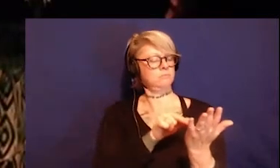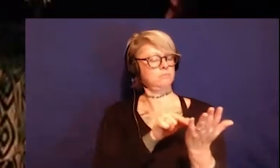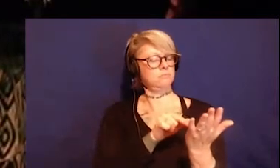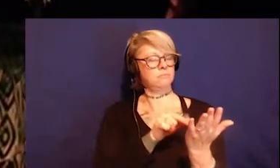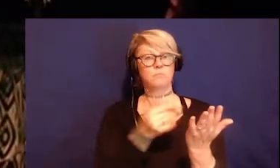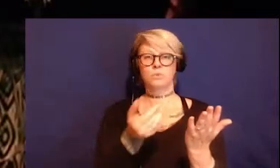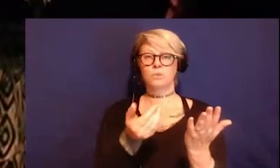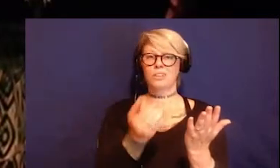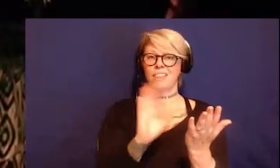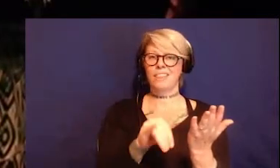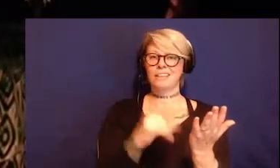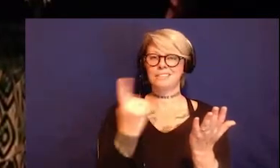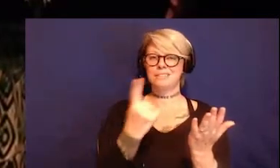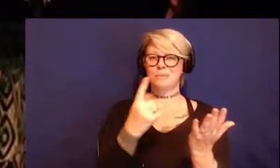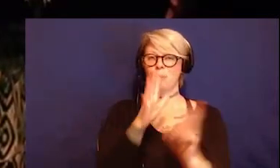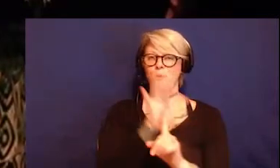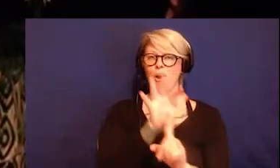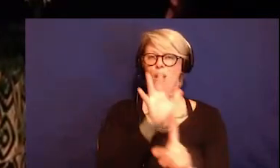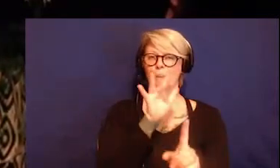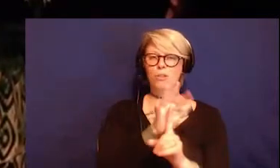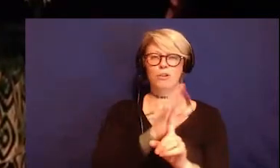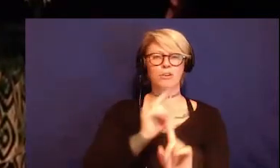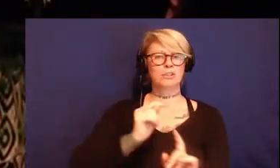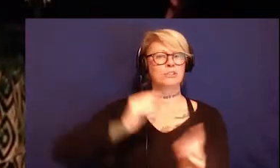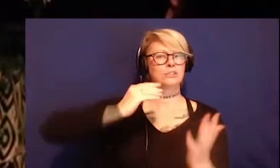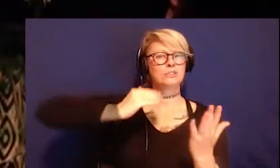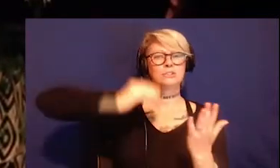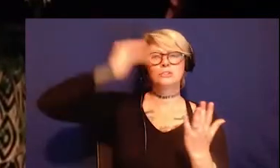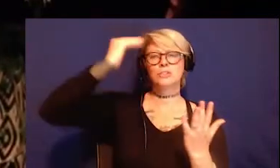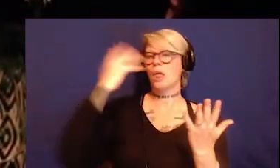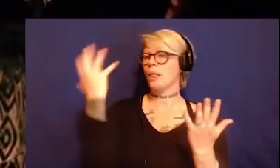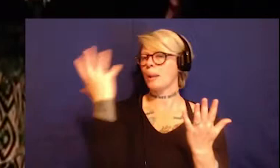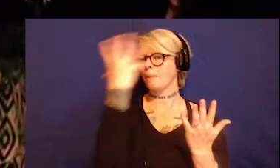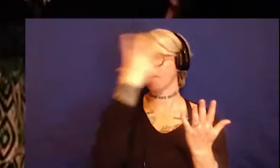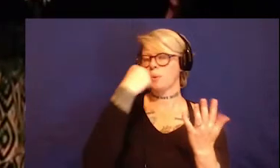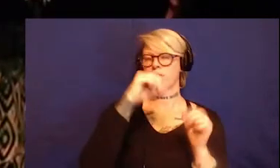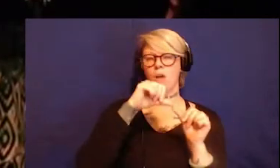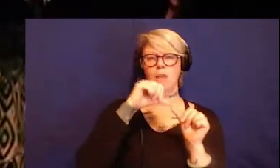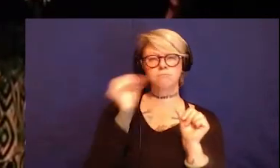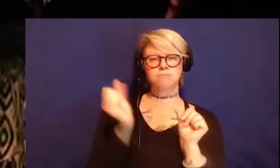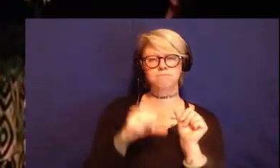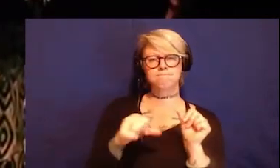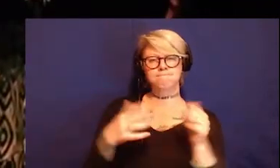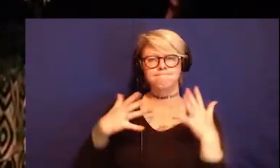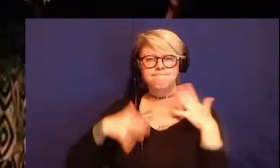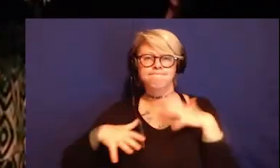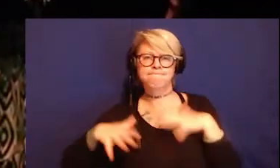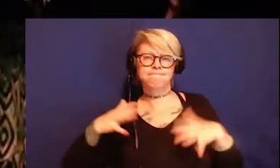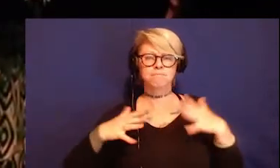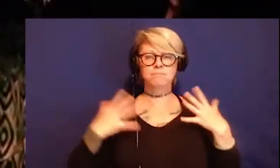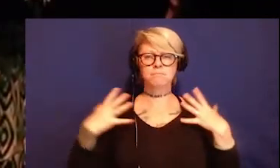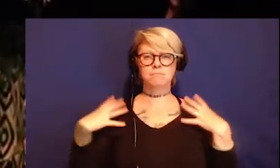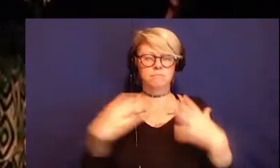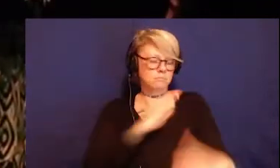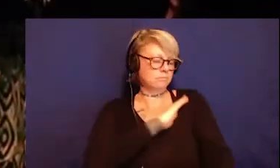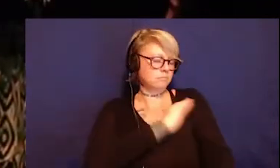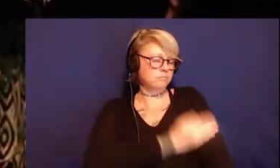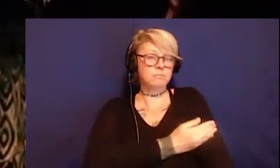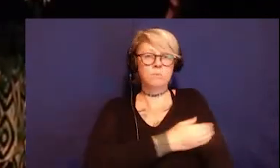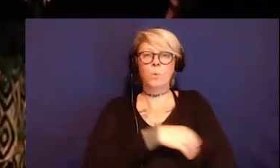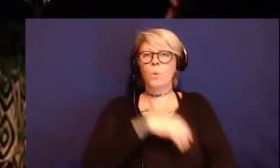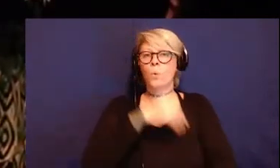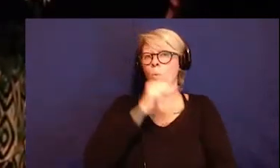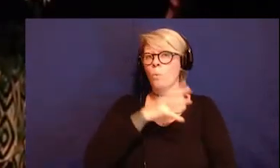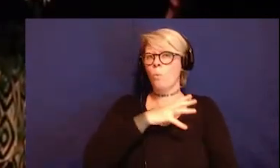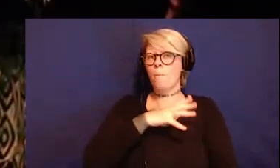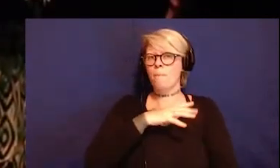an influencer, tall and beautiful, with a rocking beauty. The dark-skinned woman is holding her pregnant belly while